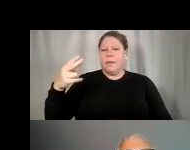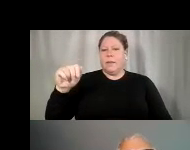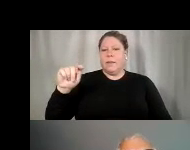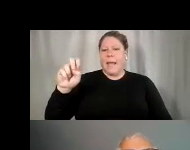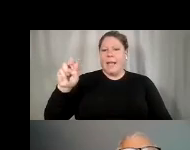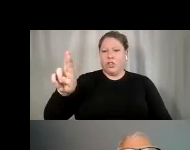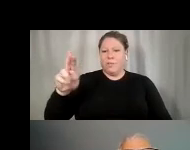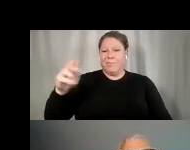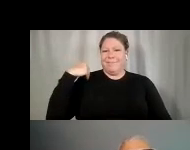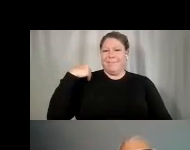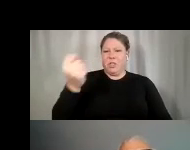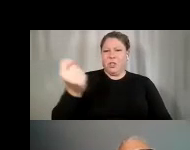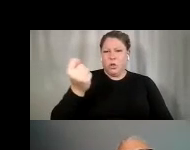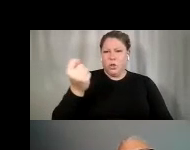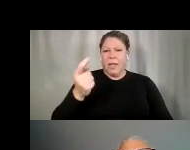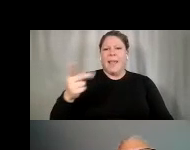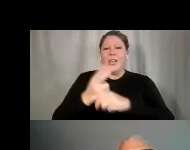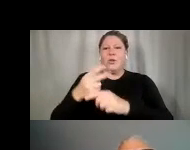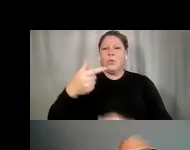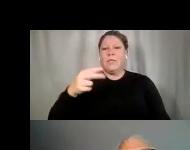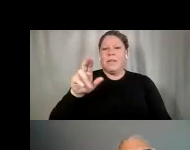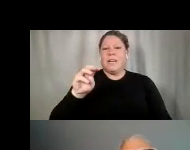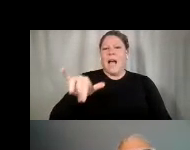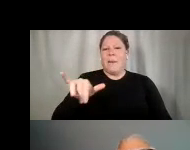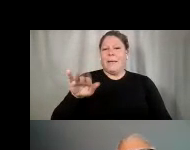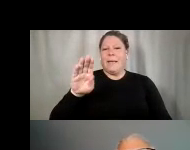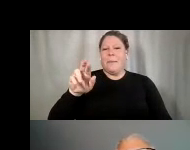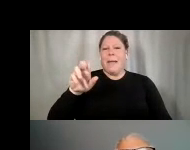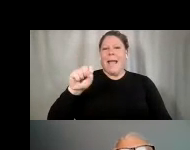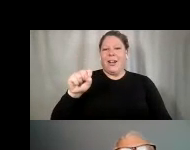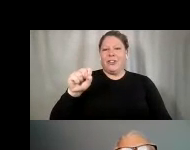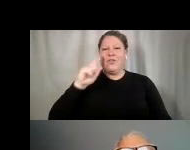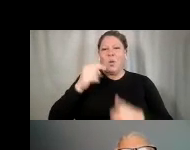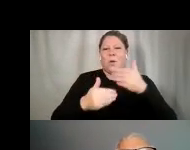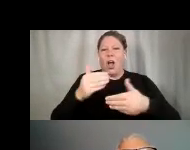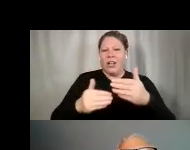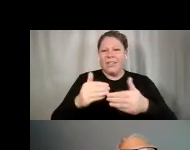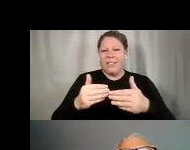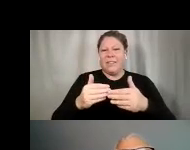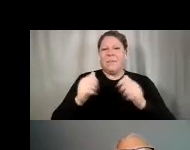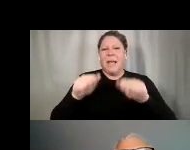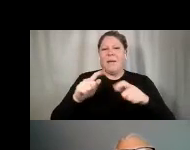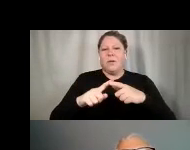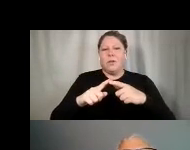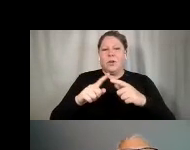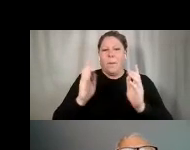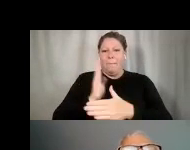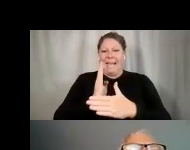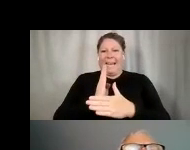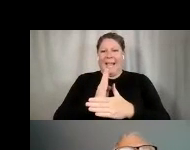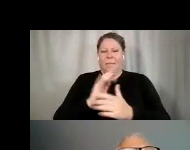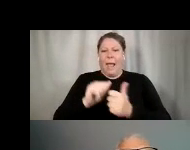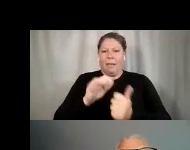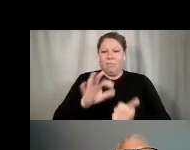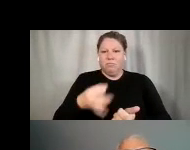Tuesday, how they use gummy bears as part of this process is to be able to try gummy bears in a medium scale model to see